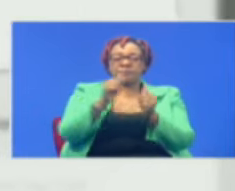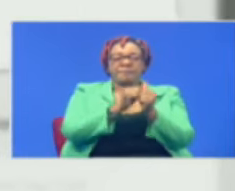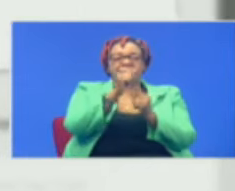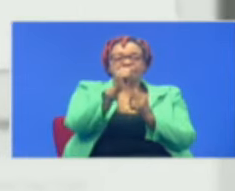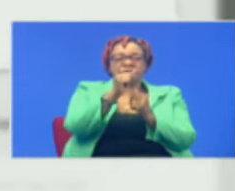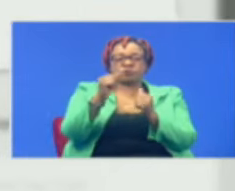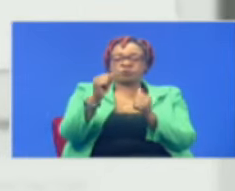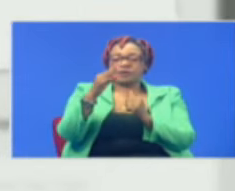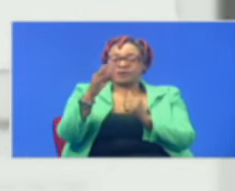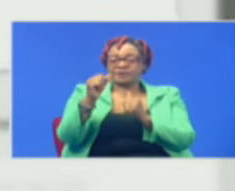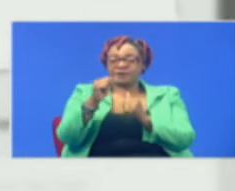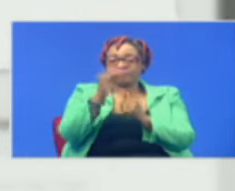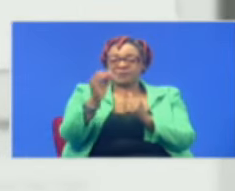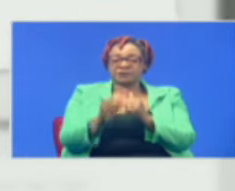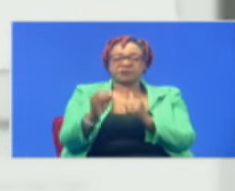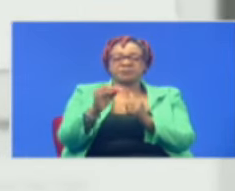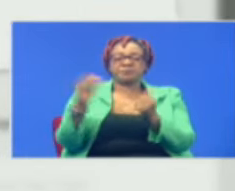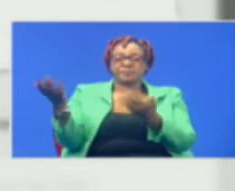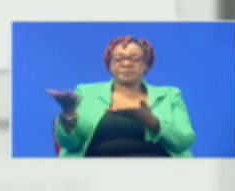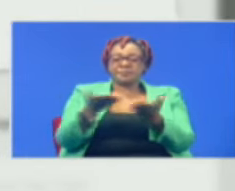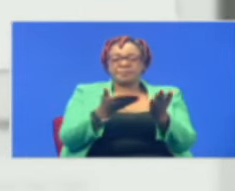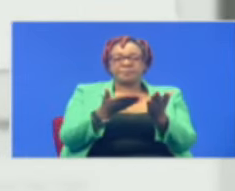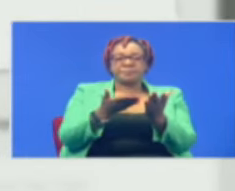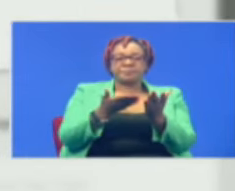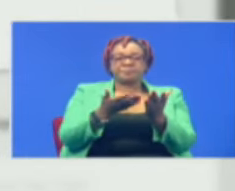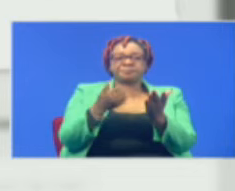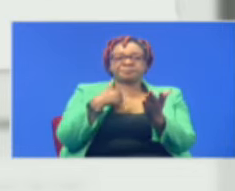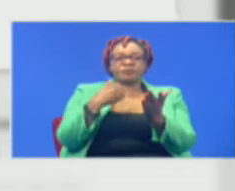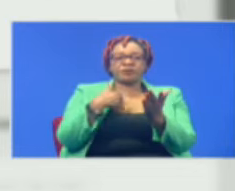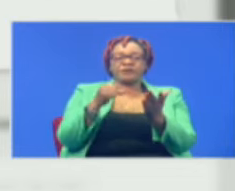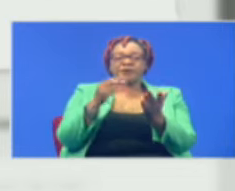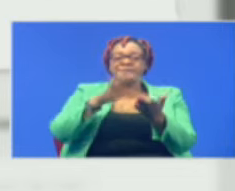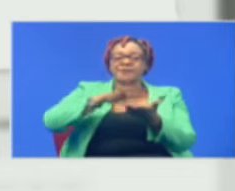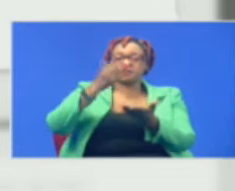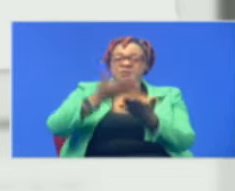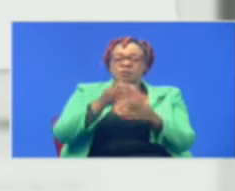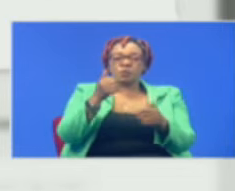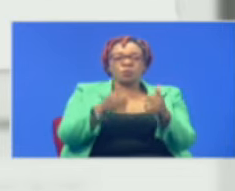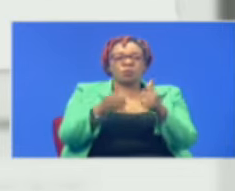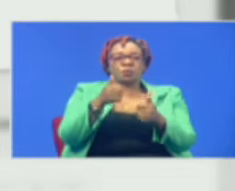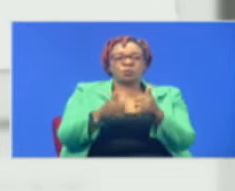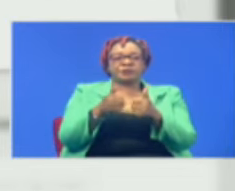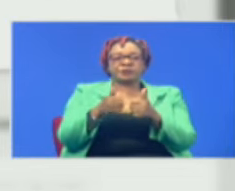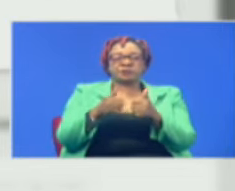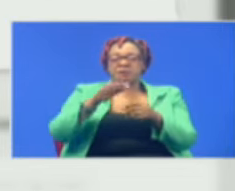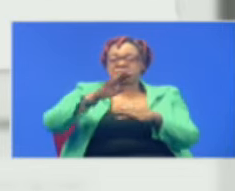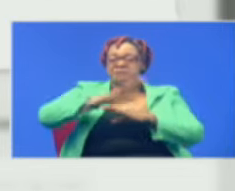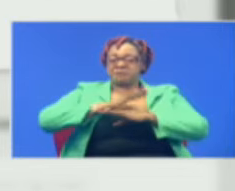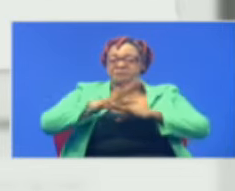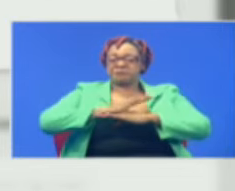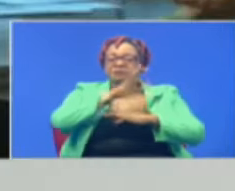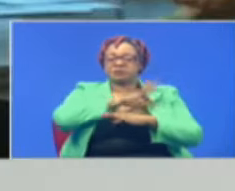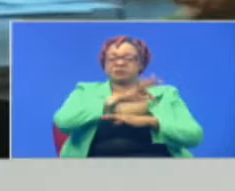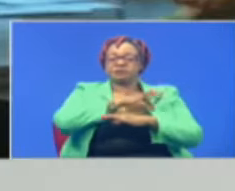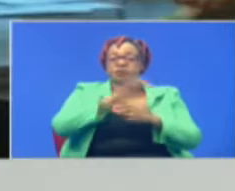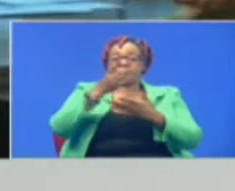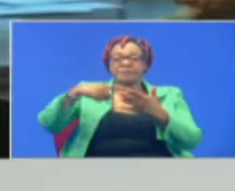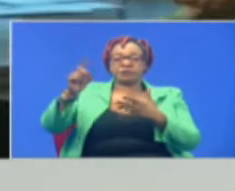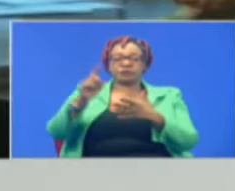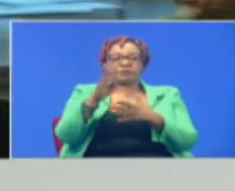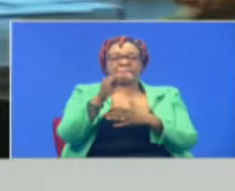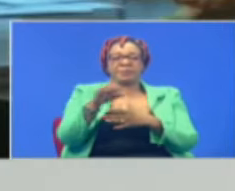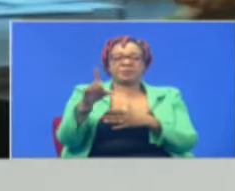to 35% and the introduction of a ward fund, which will be enough incentives for the passage of the bill. In